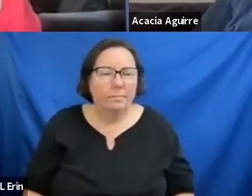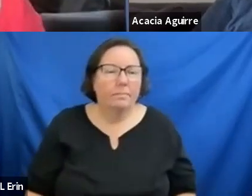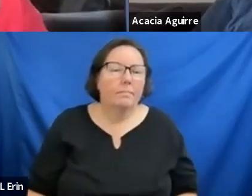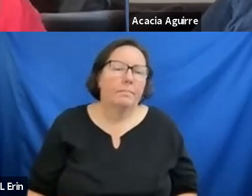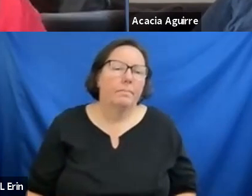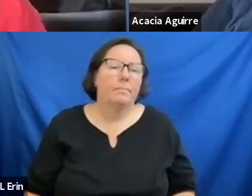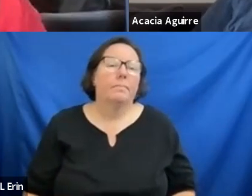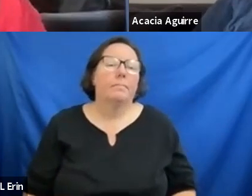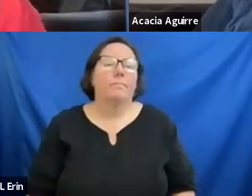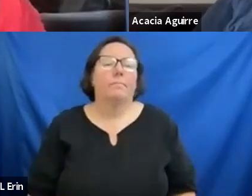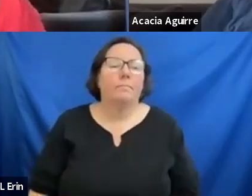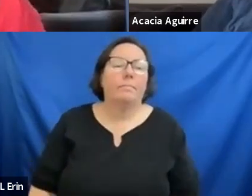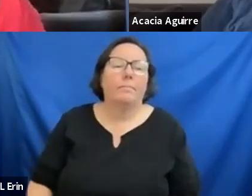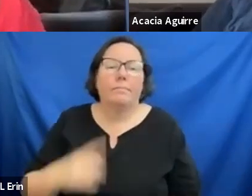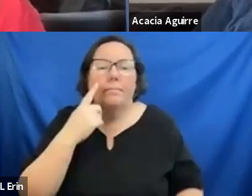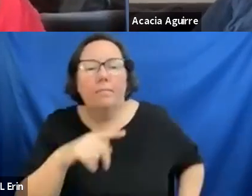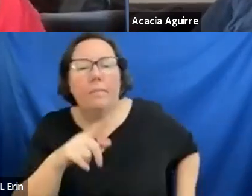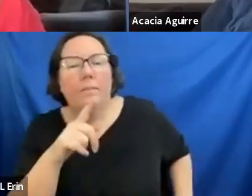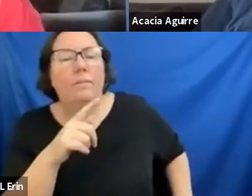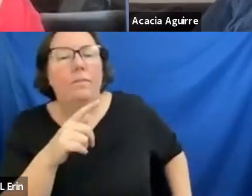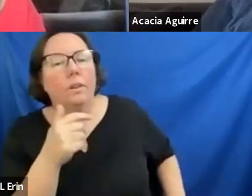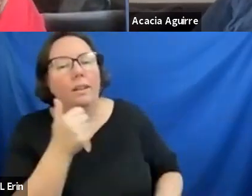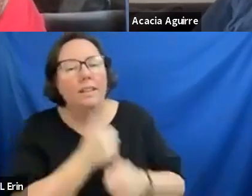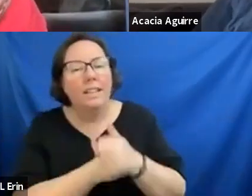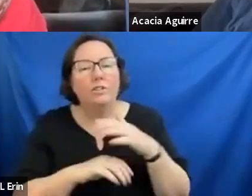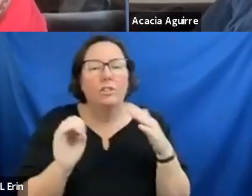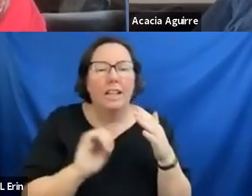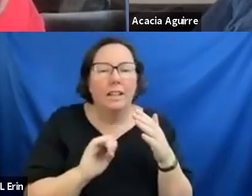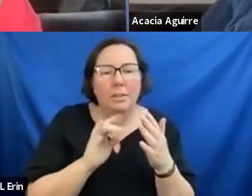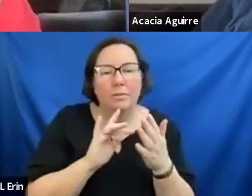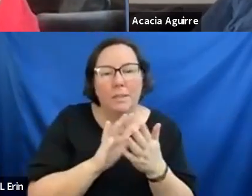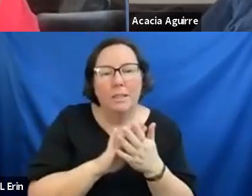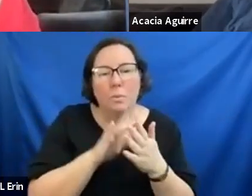Just to add for the sending schools, the